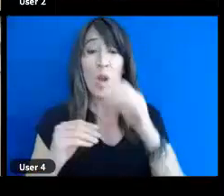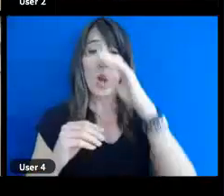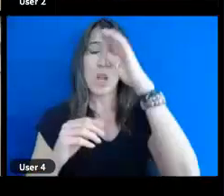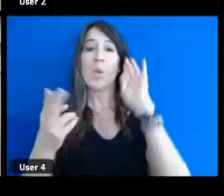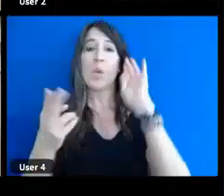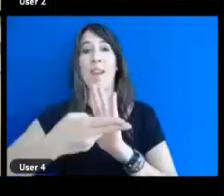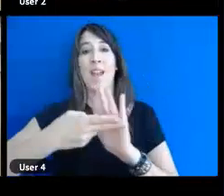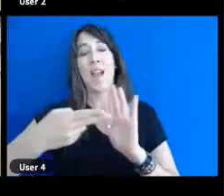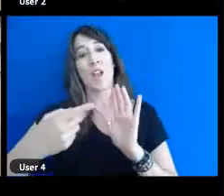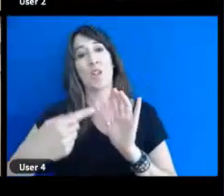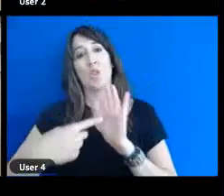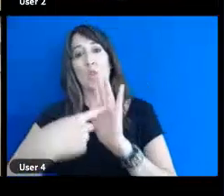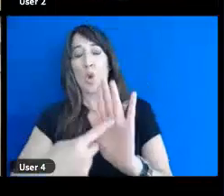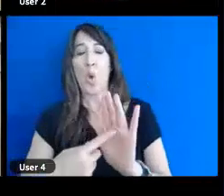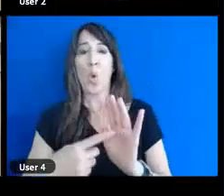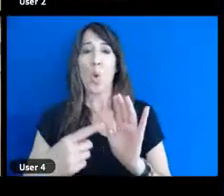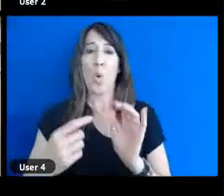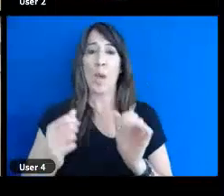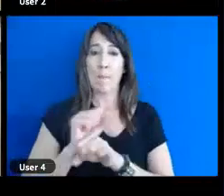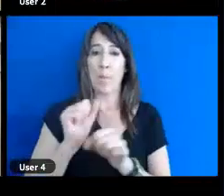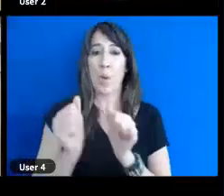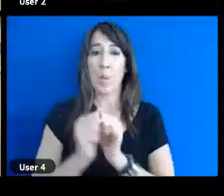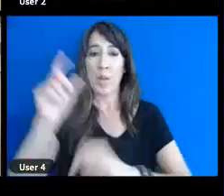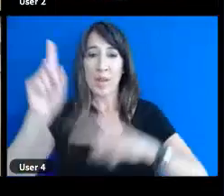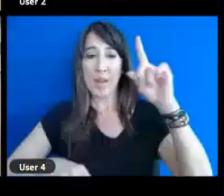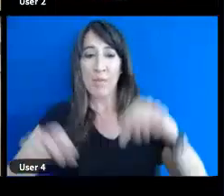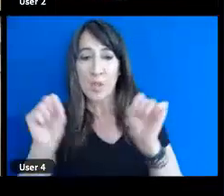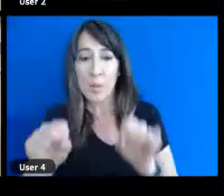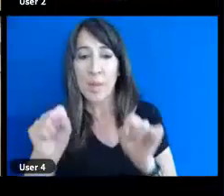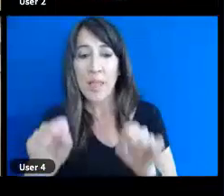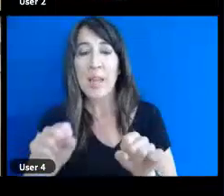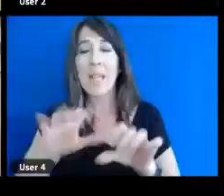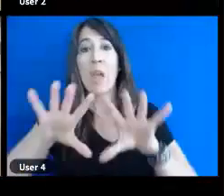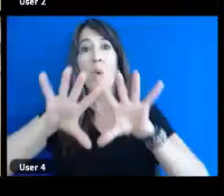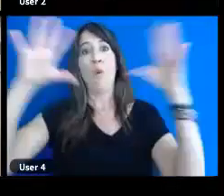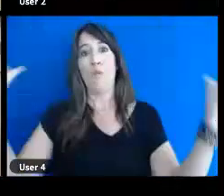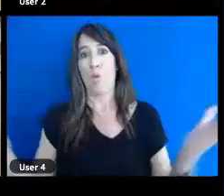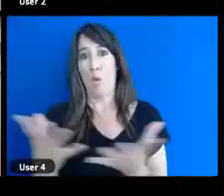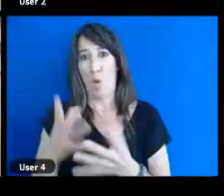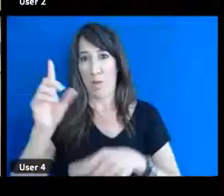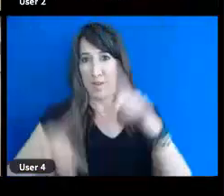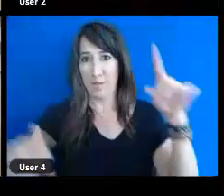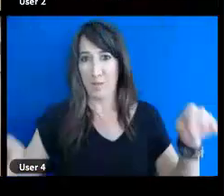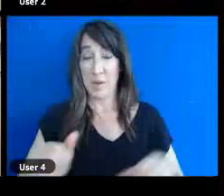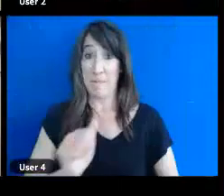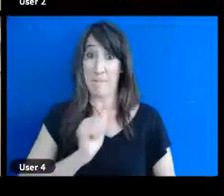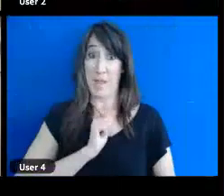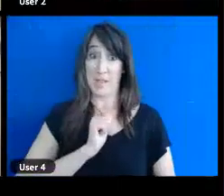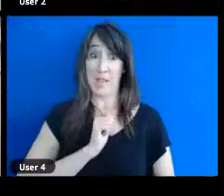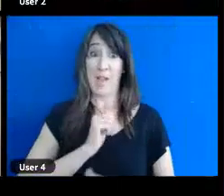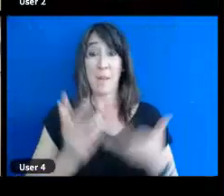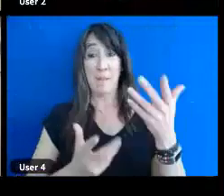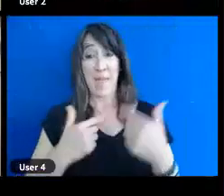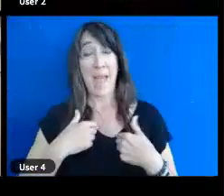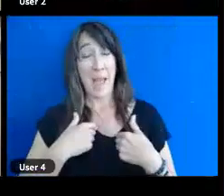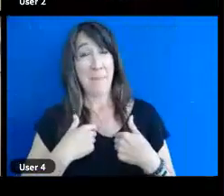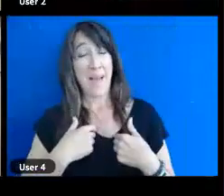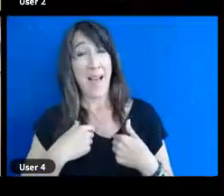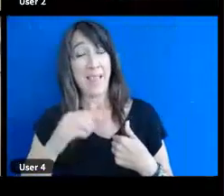You can highlight employees with diverse abilities and just, in fact, diversity